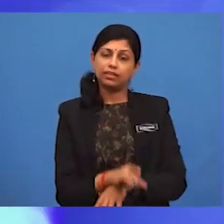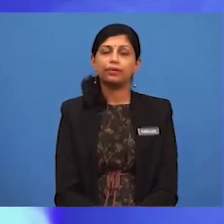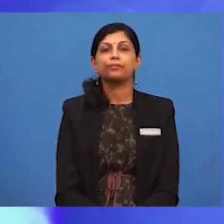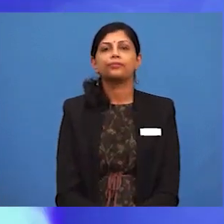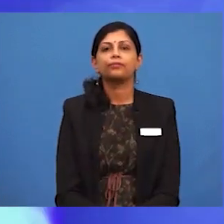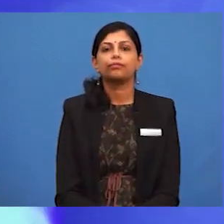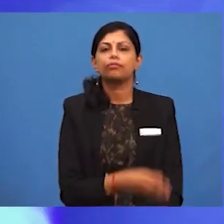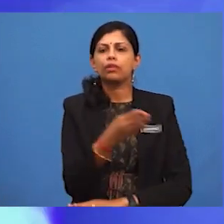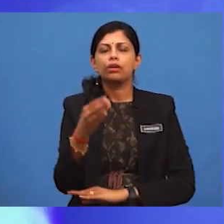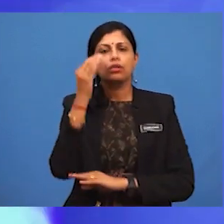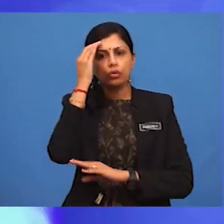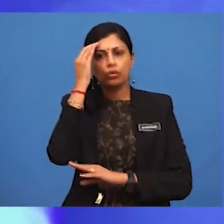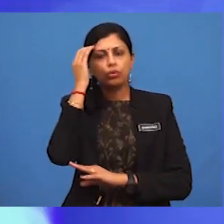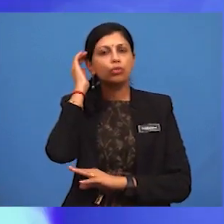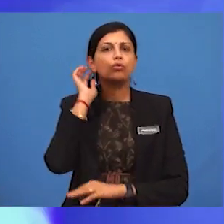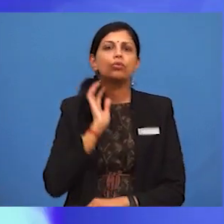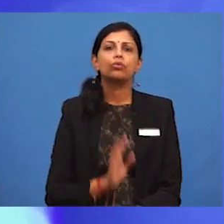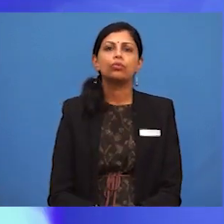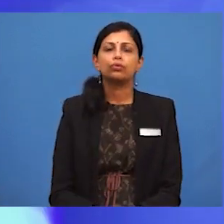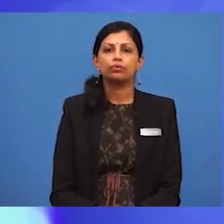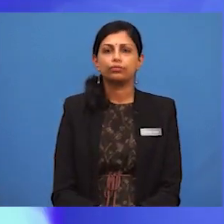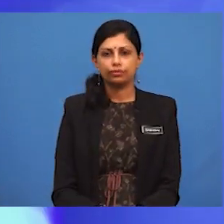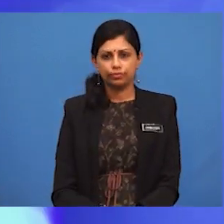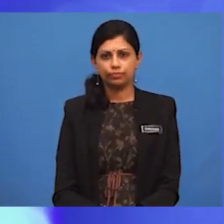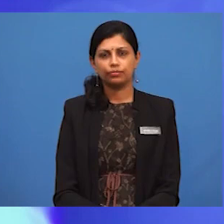Do you know where to place them in your letter?